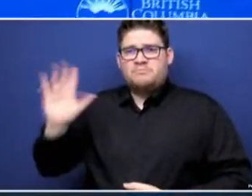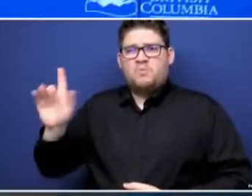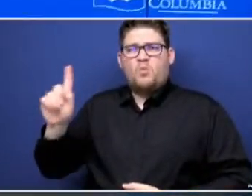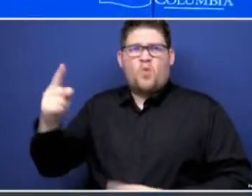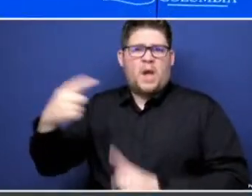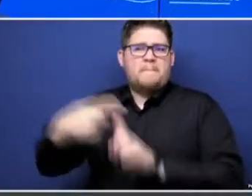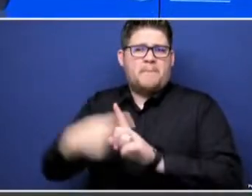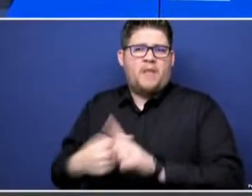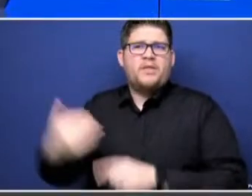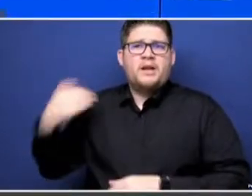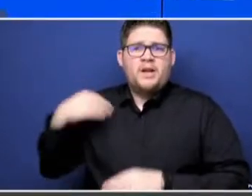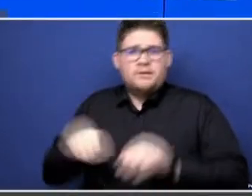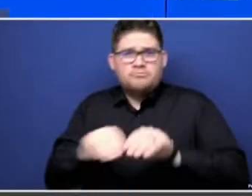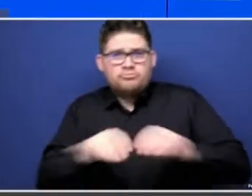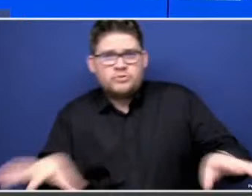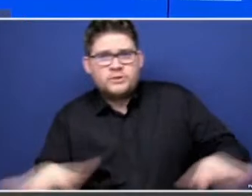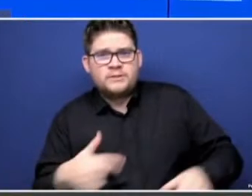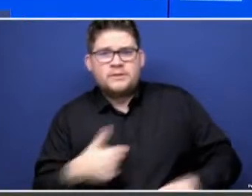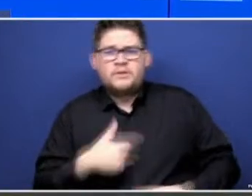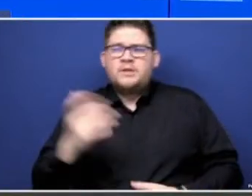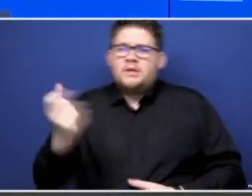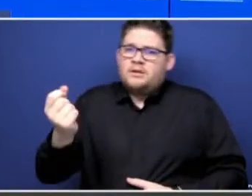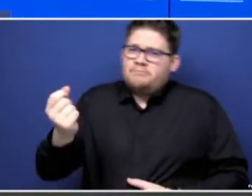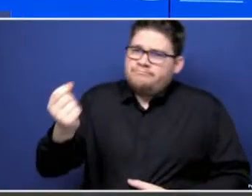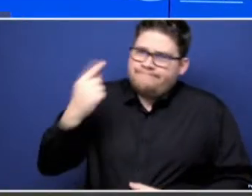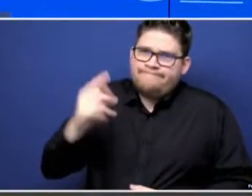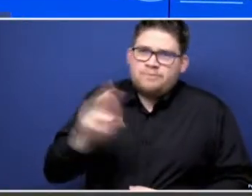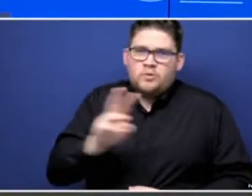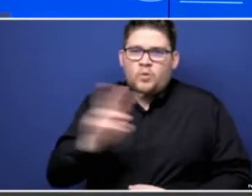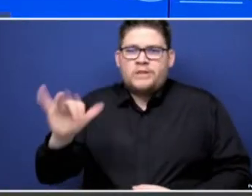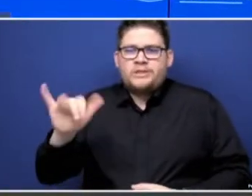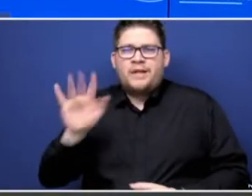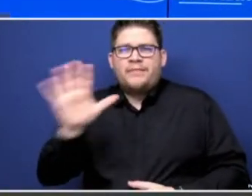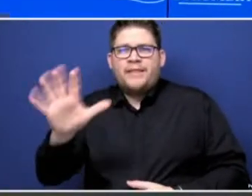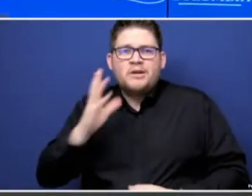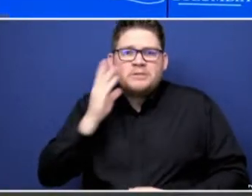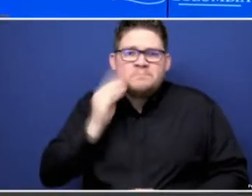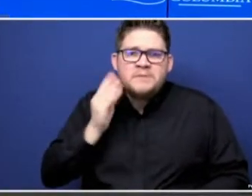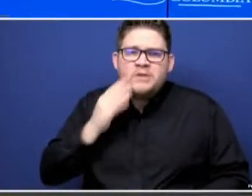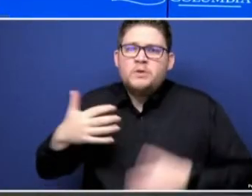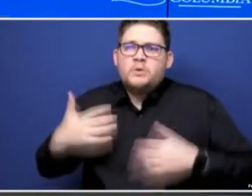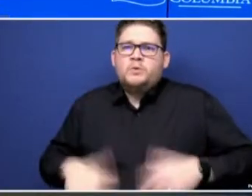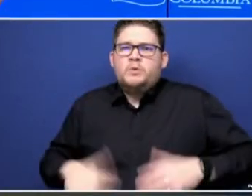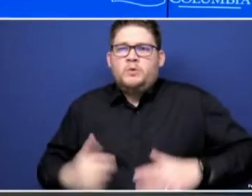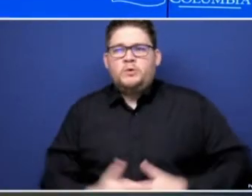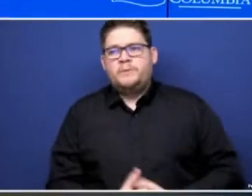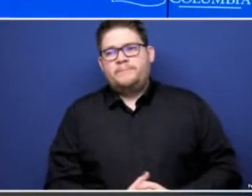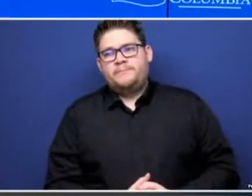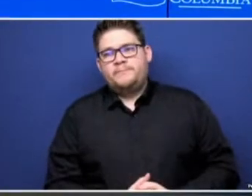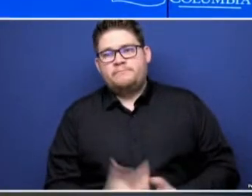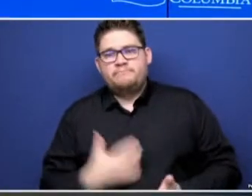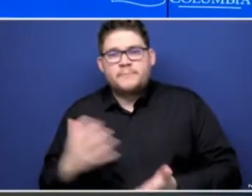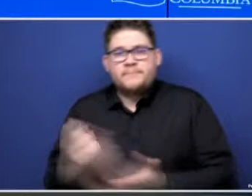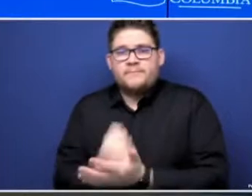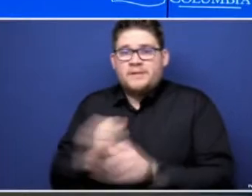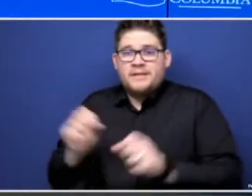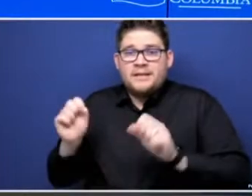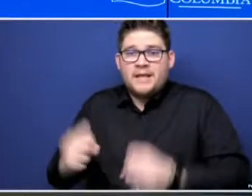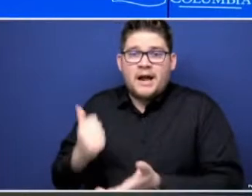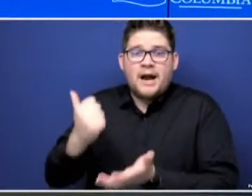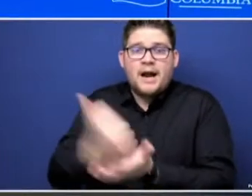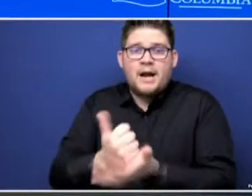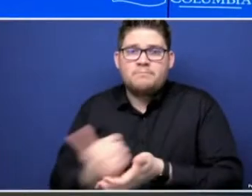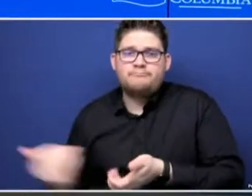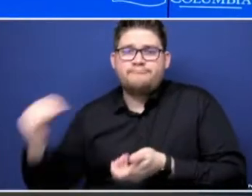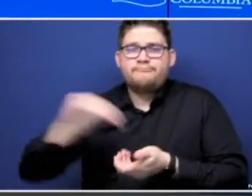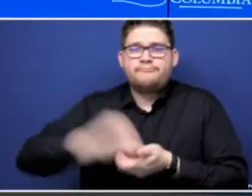Thank you very much, Baljinder. And again, it's that the hospitality sector is so critical to our economy and also to our communities.